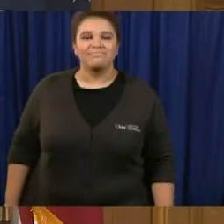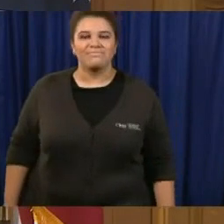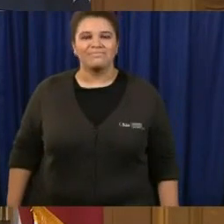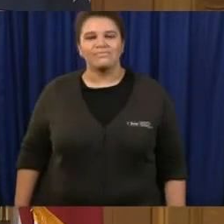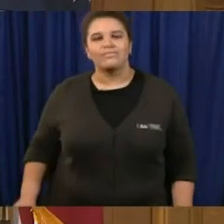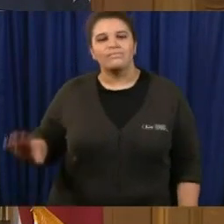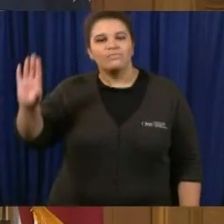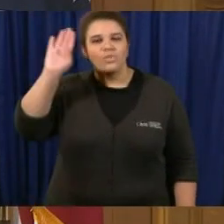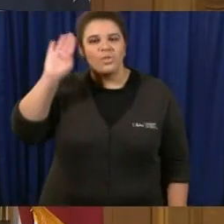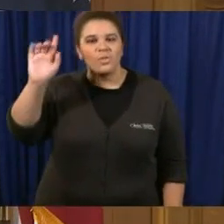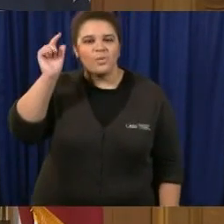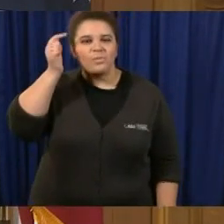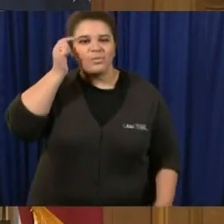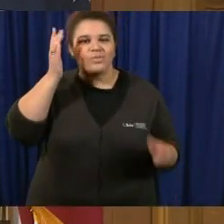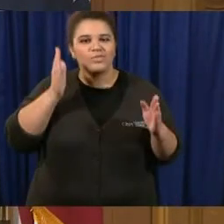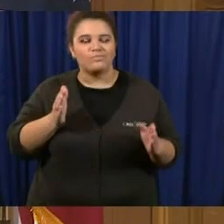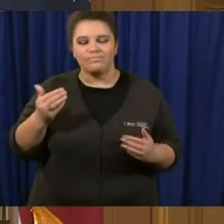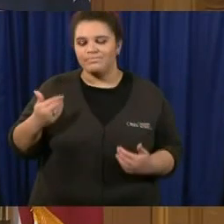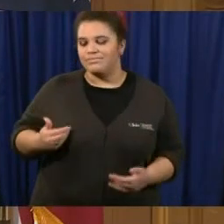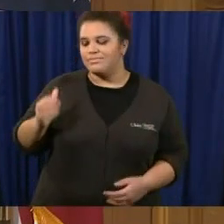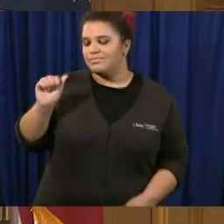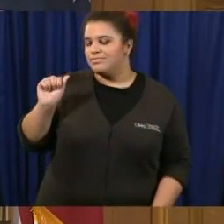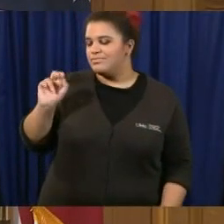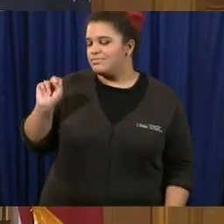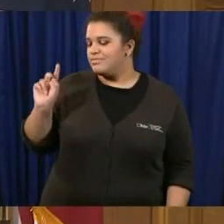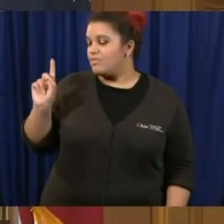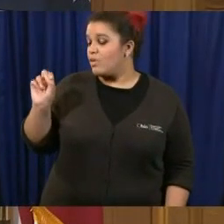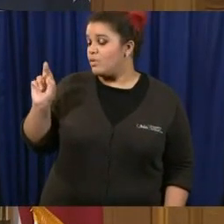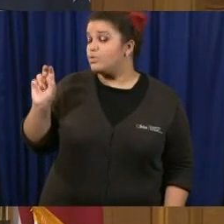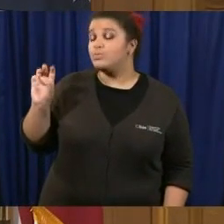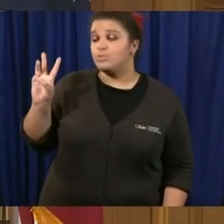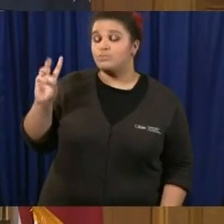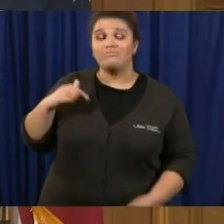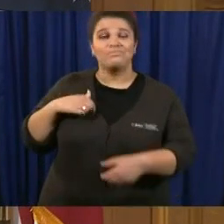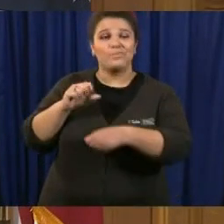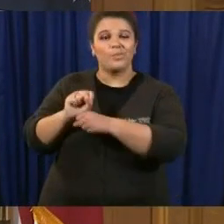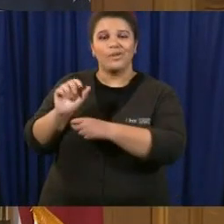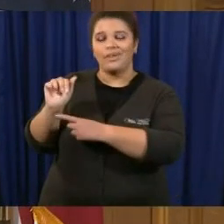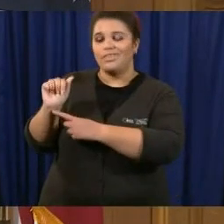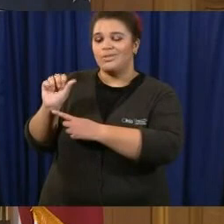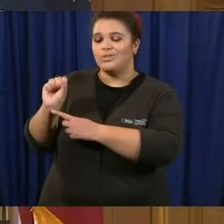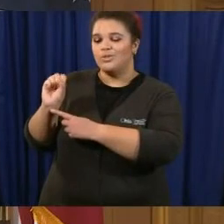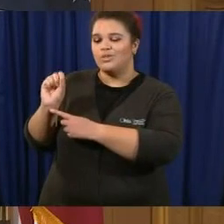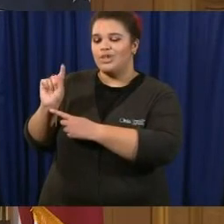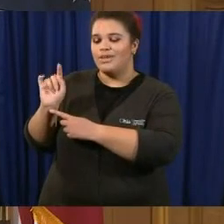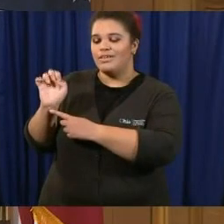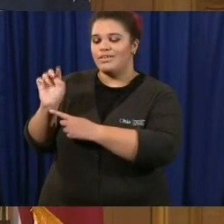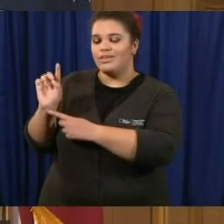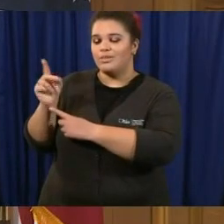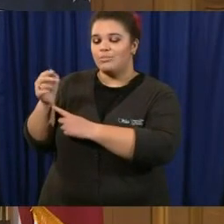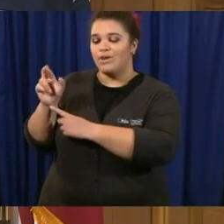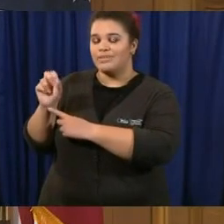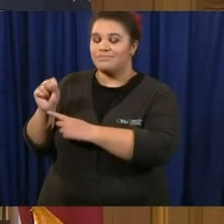Hi, Governor. Andrew Welsh Huggins with the Associated Press, as always. Thanks so much for having these briefings.